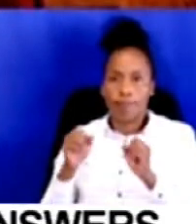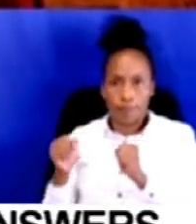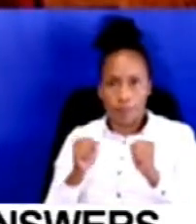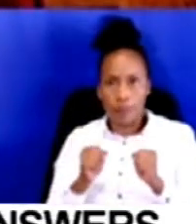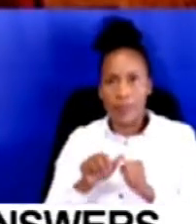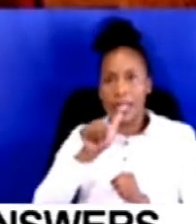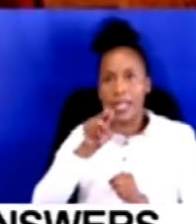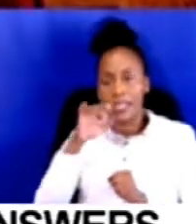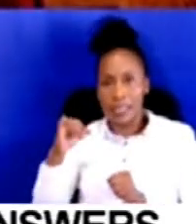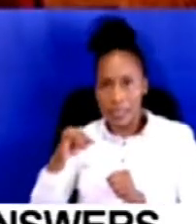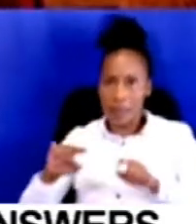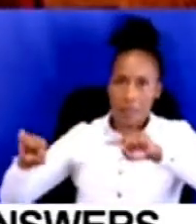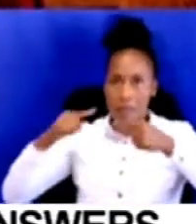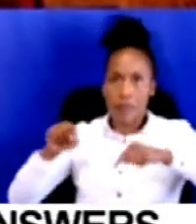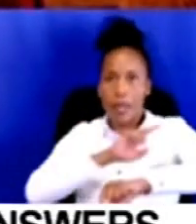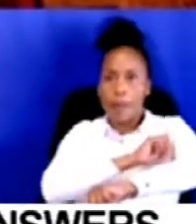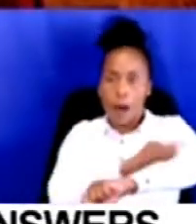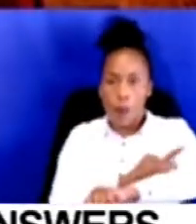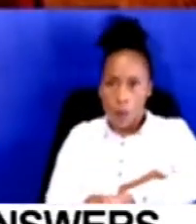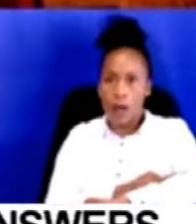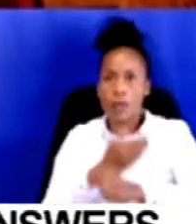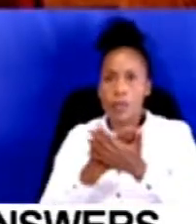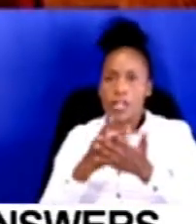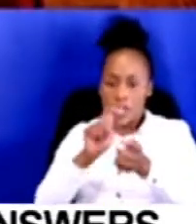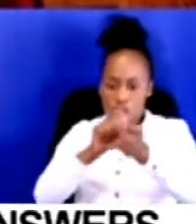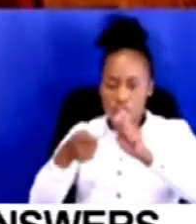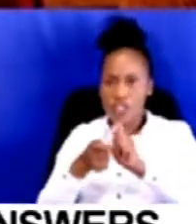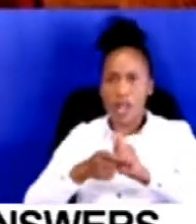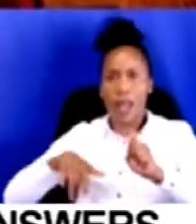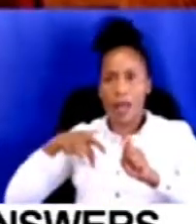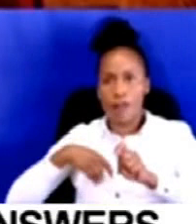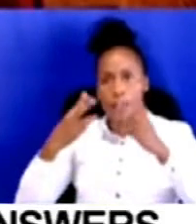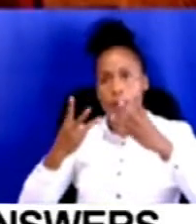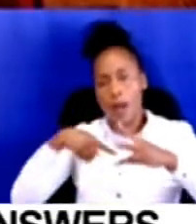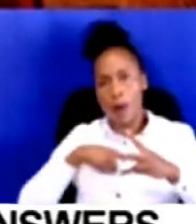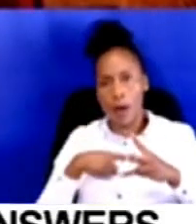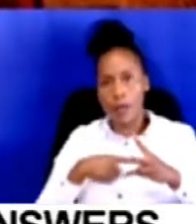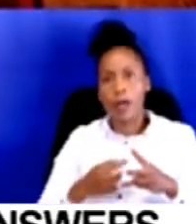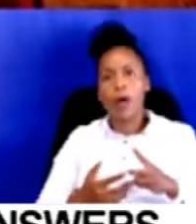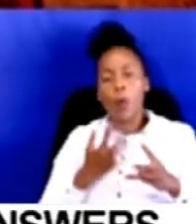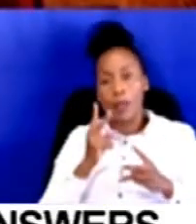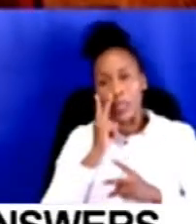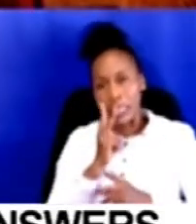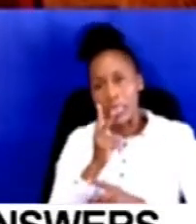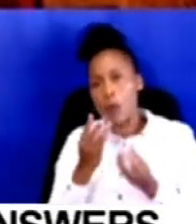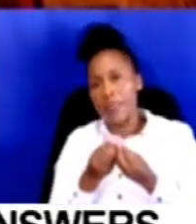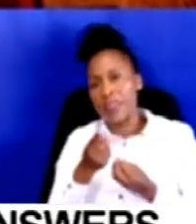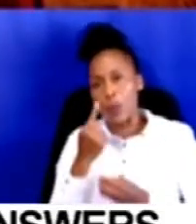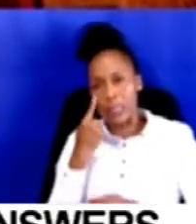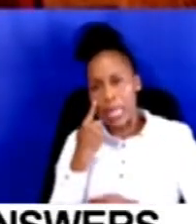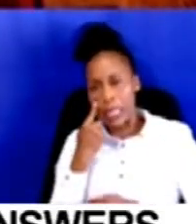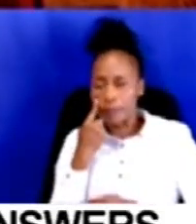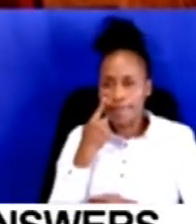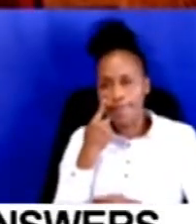that it can capture a state to advance its policies to change the livelihoods of our people. We want to check with you, Honorable